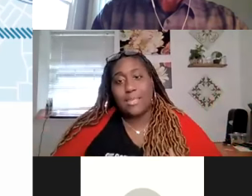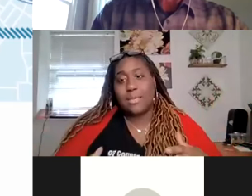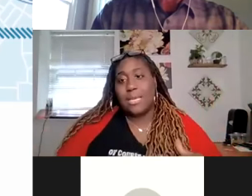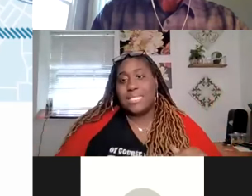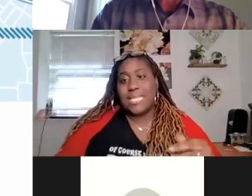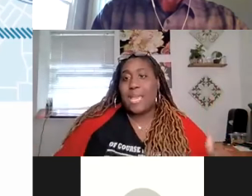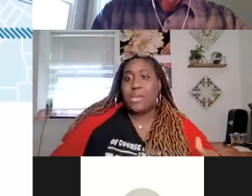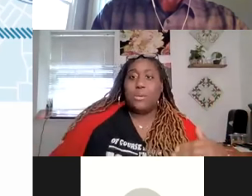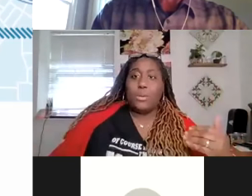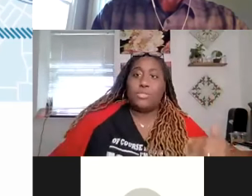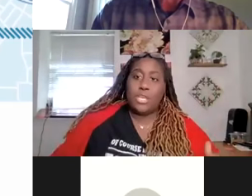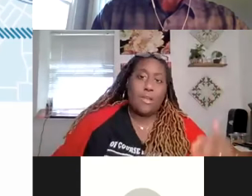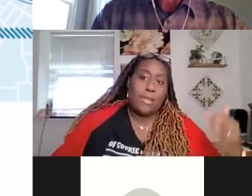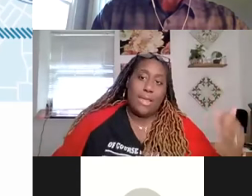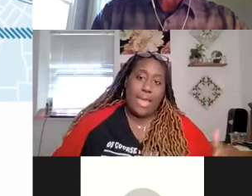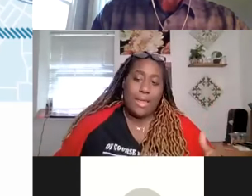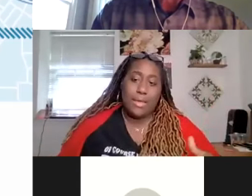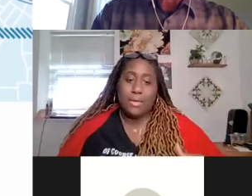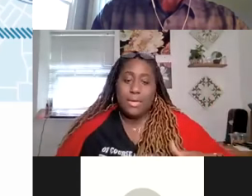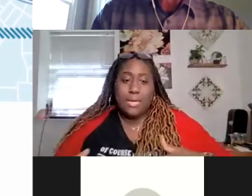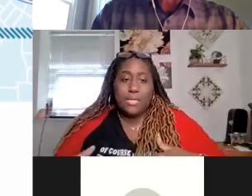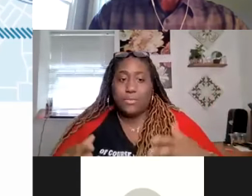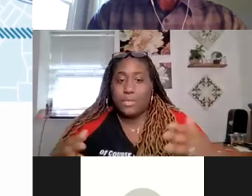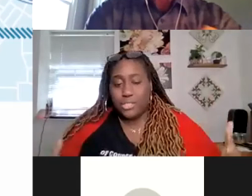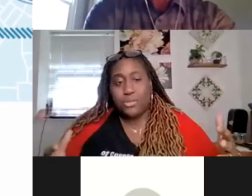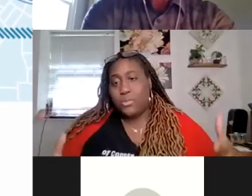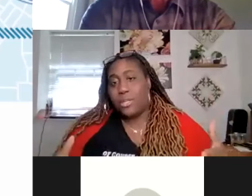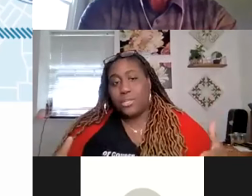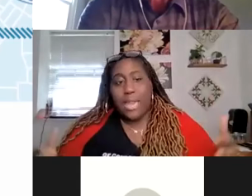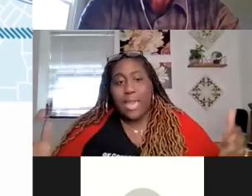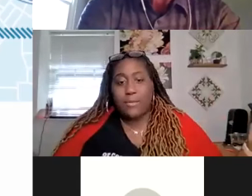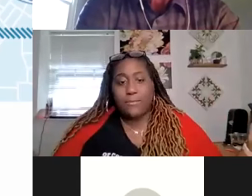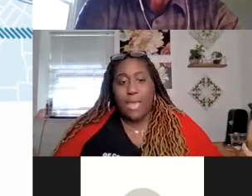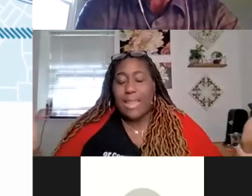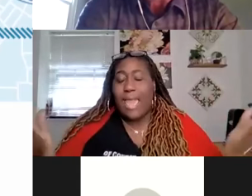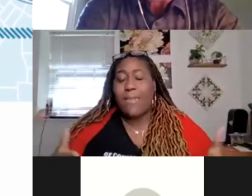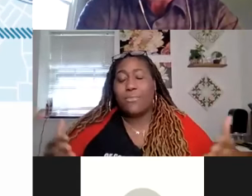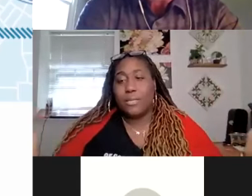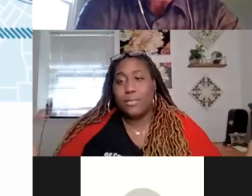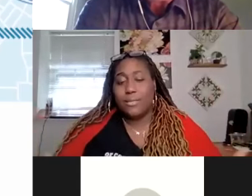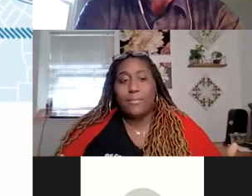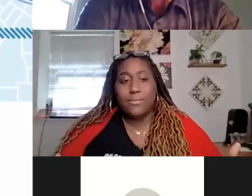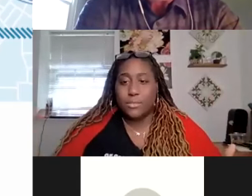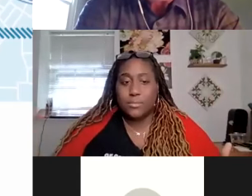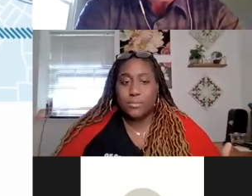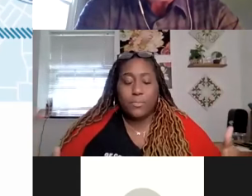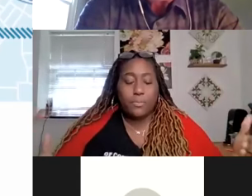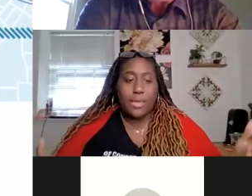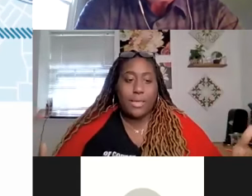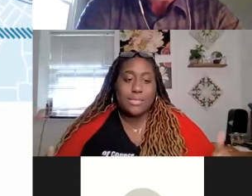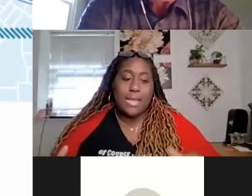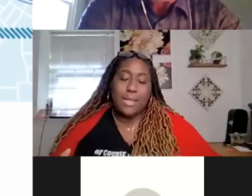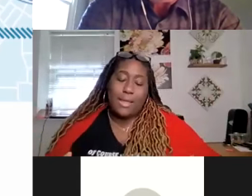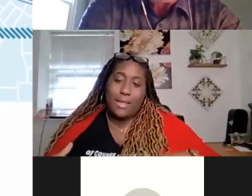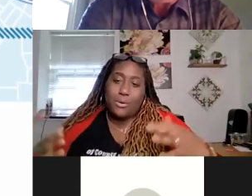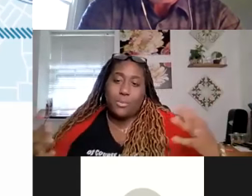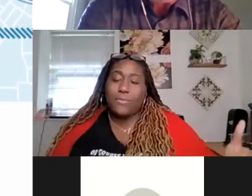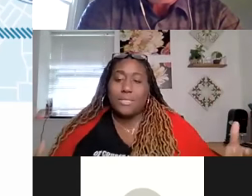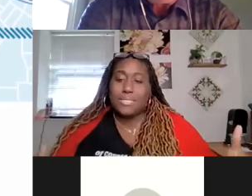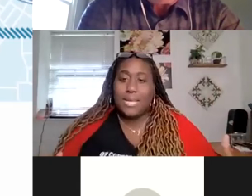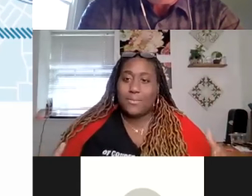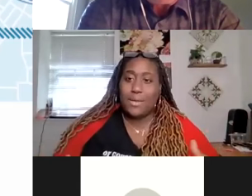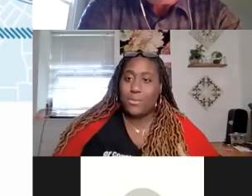And I think to echo both Jerry and Anna, you really do want to look at it at every level. Because, and